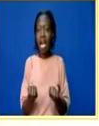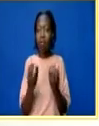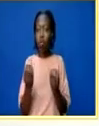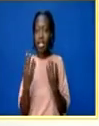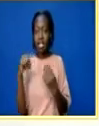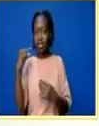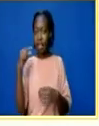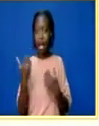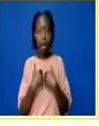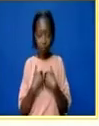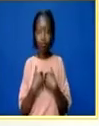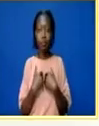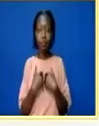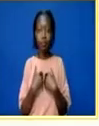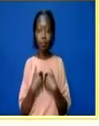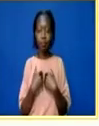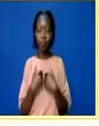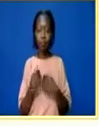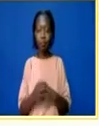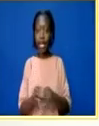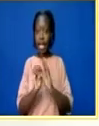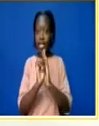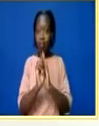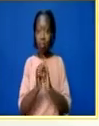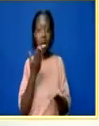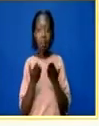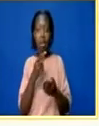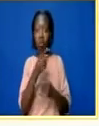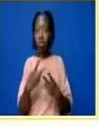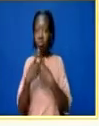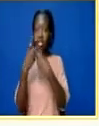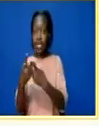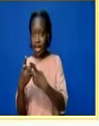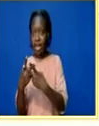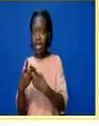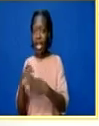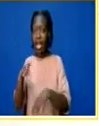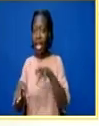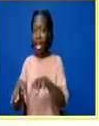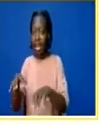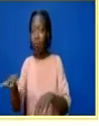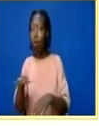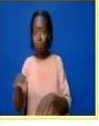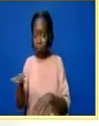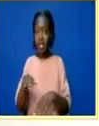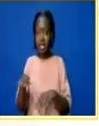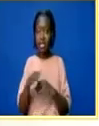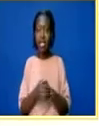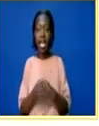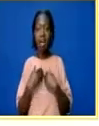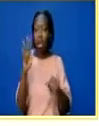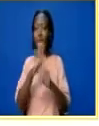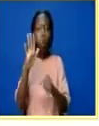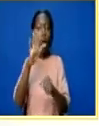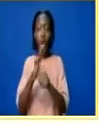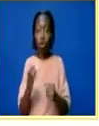there is grass. Even... for example, you've ever gone to the national parks. In some of the national parks, there is a lot of grass.